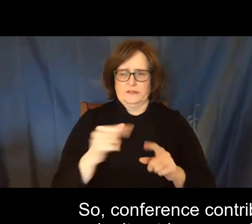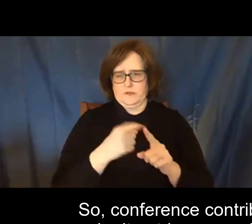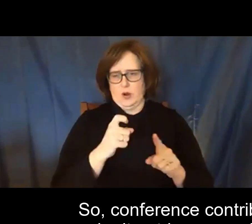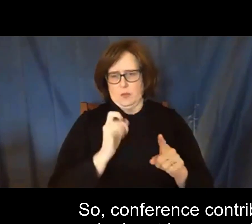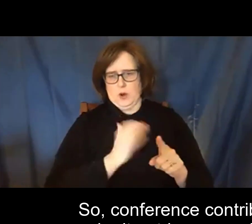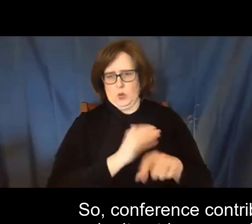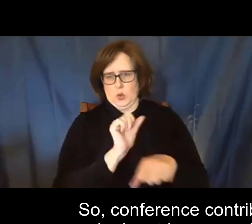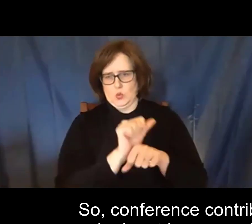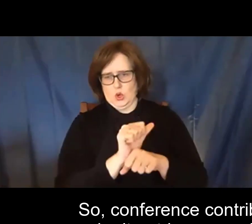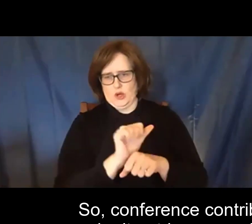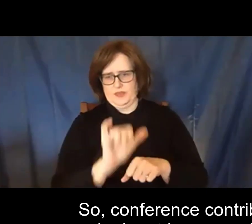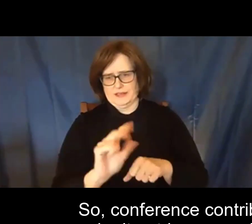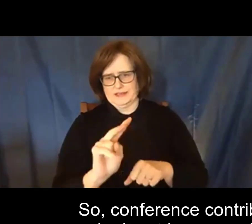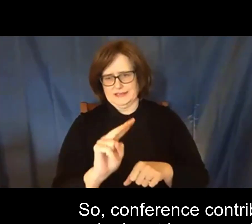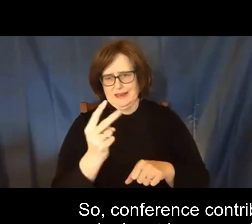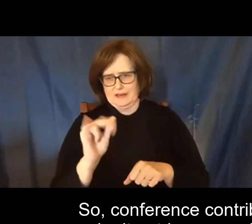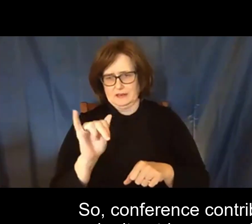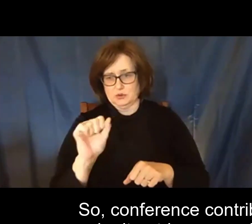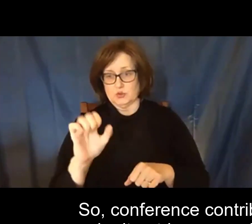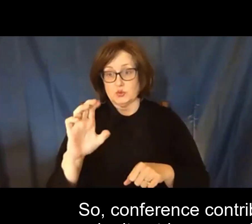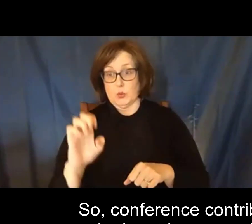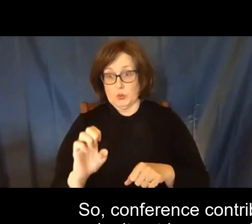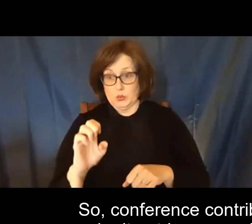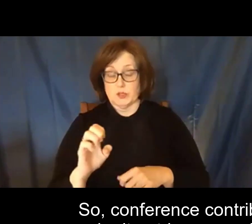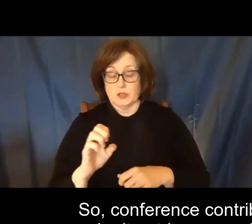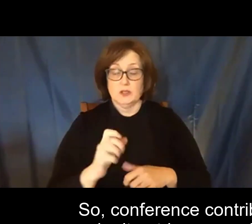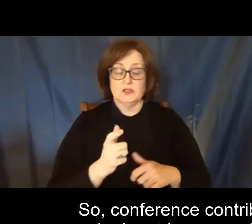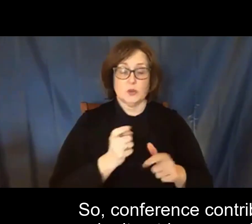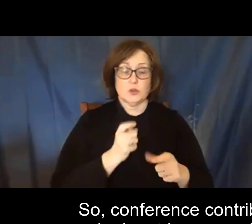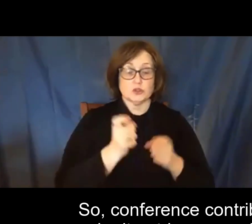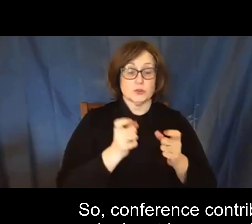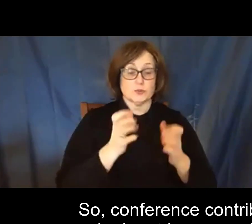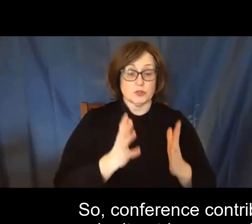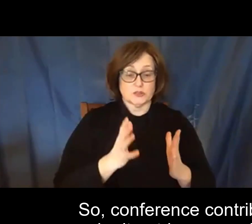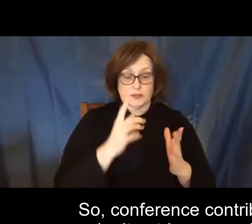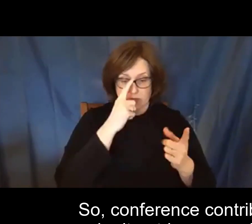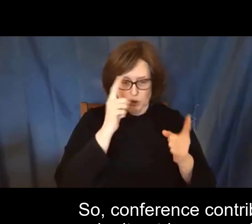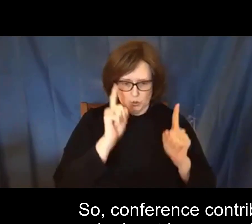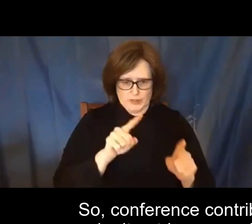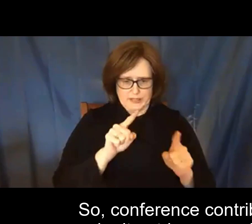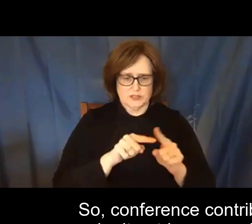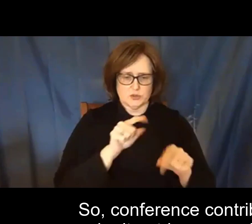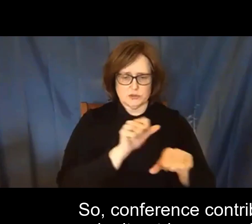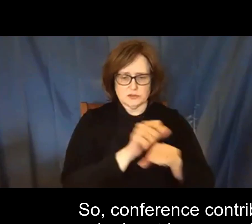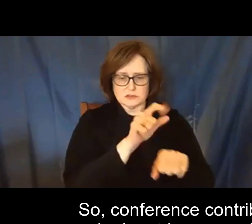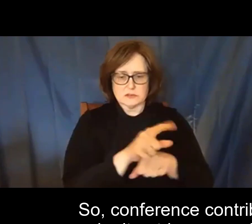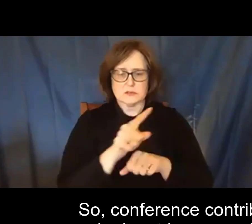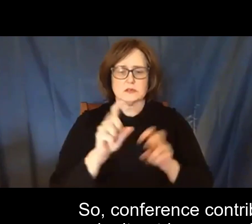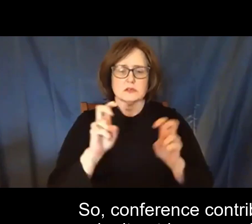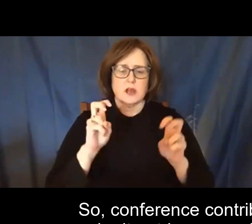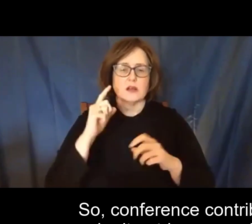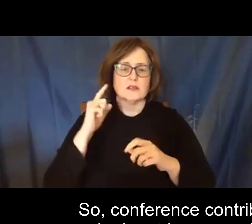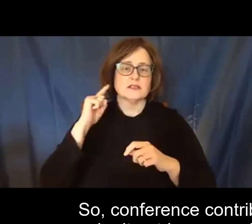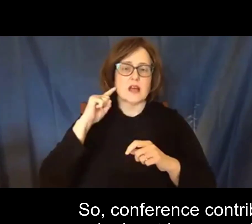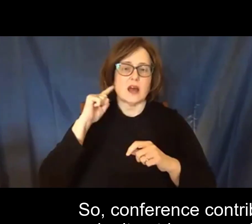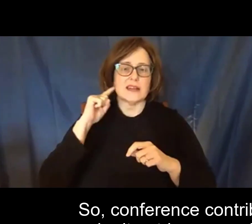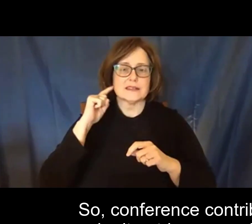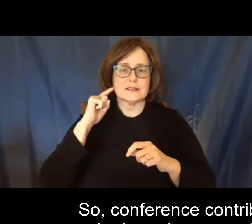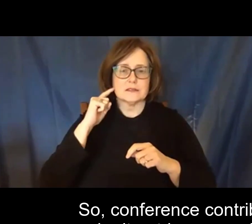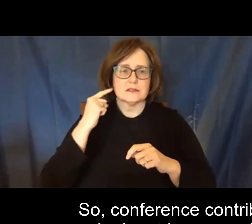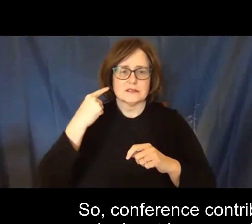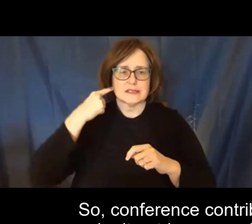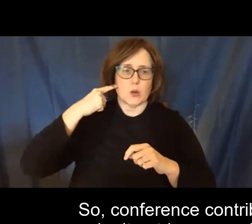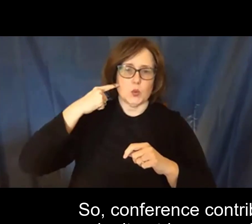So conference contributors have agreed to submit entries on sonic Afro-Futurist artifacts, and the entries will provide